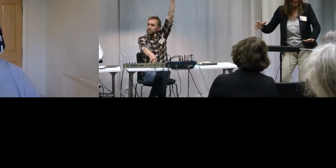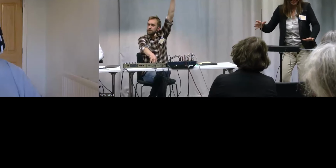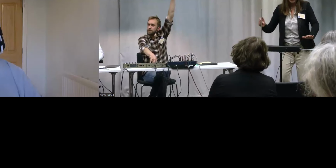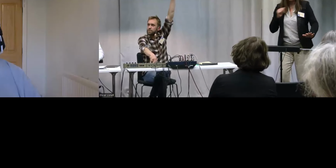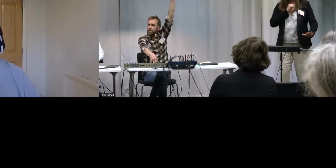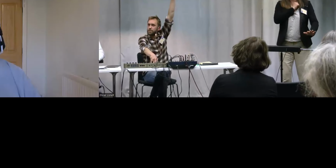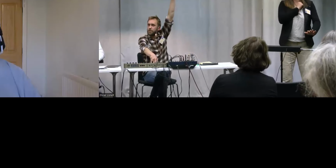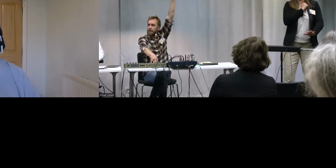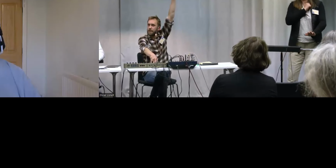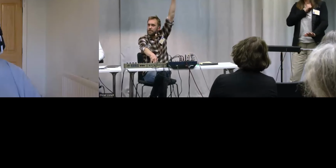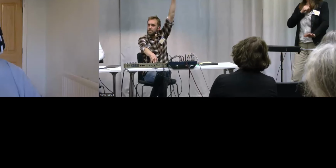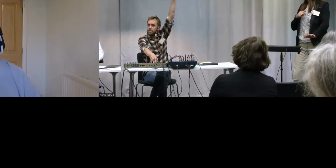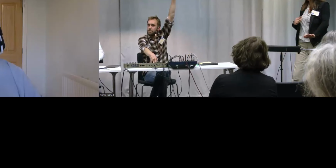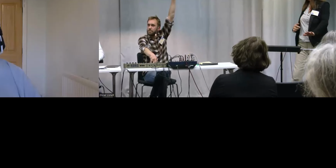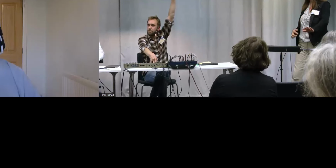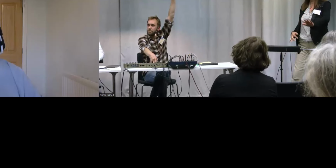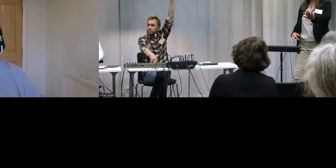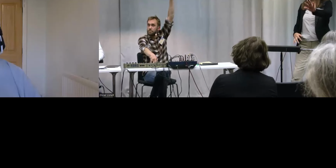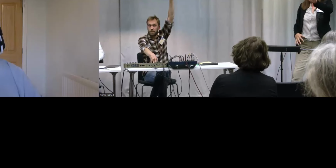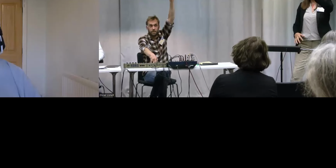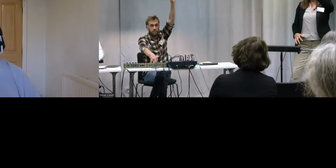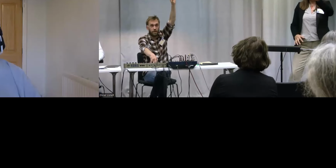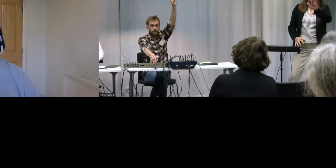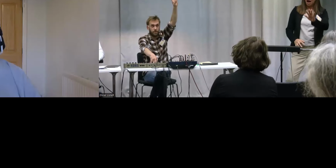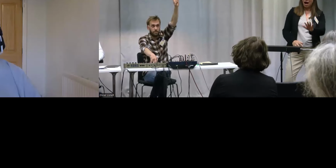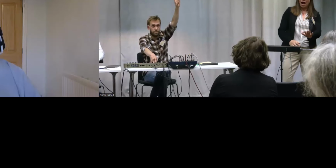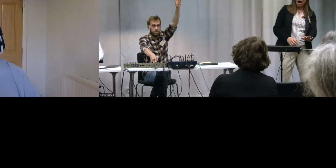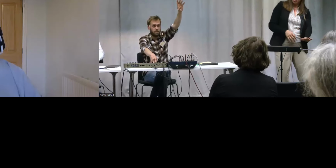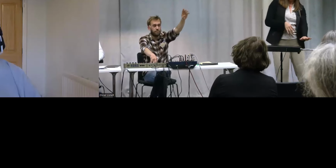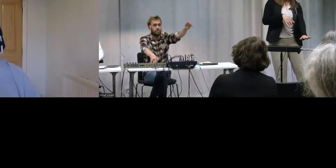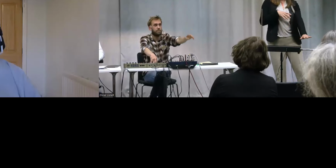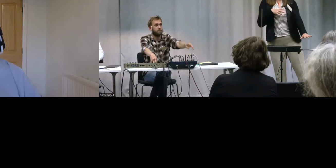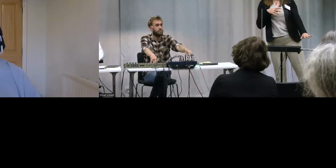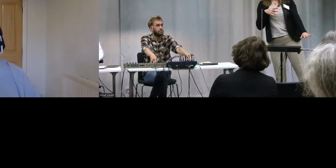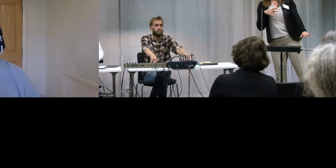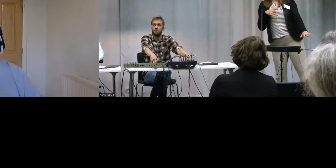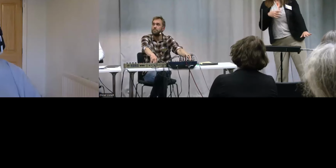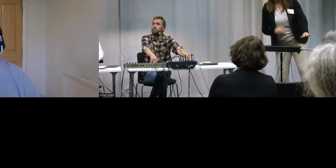Person who wants to try to play it. Is there anyone?